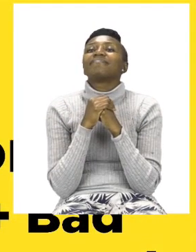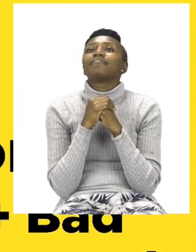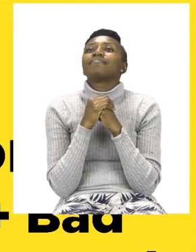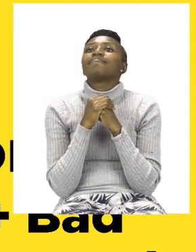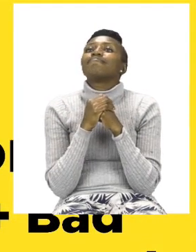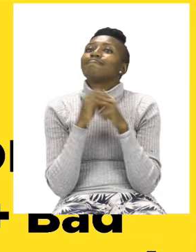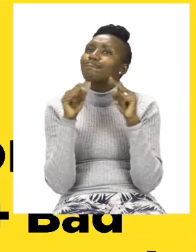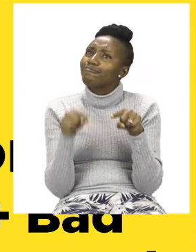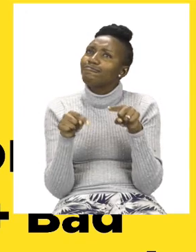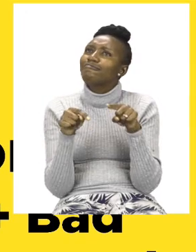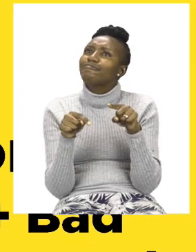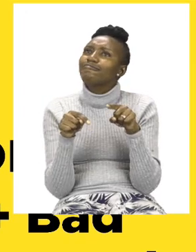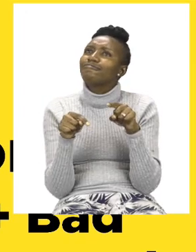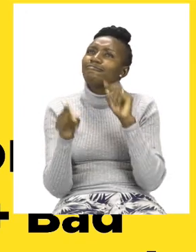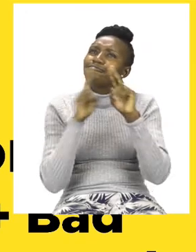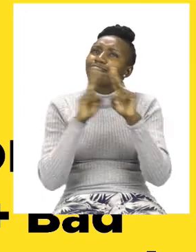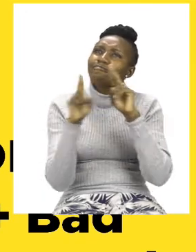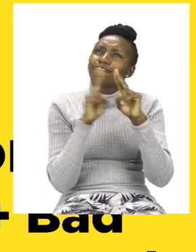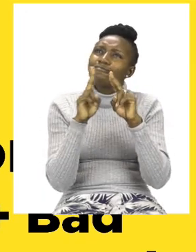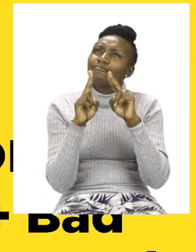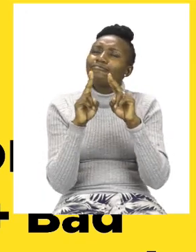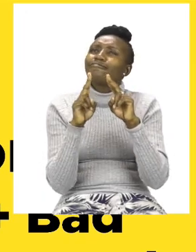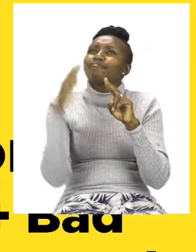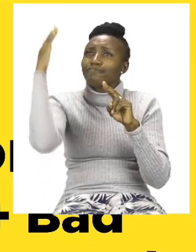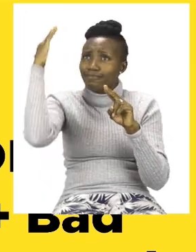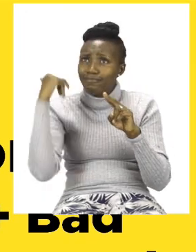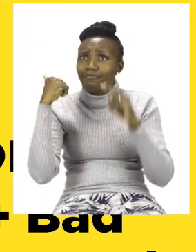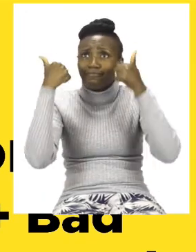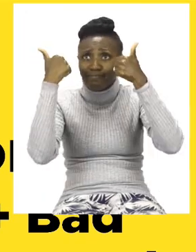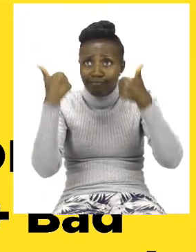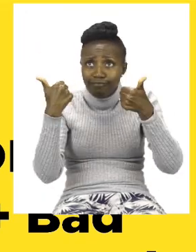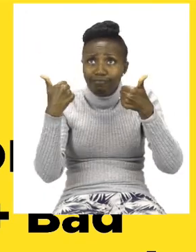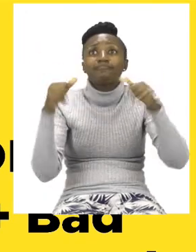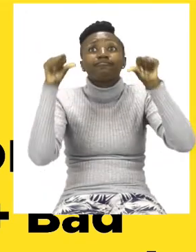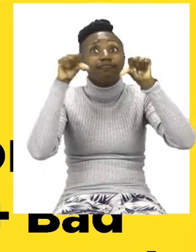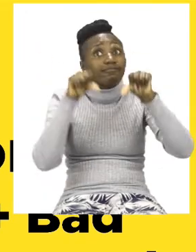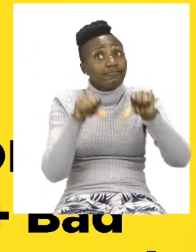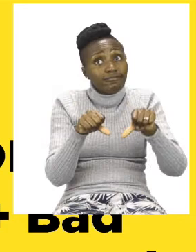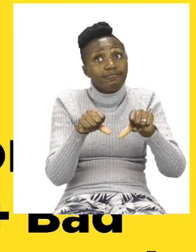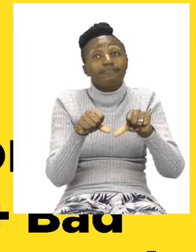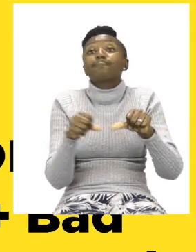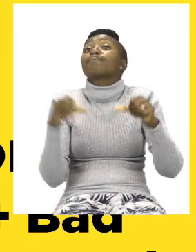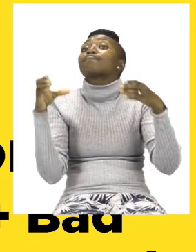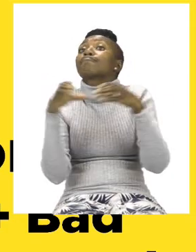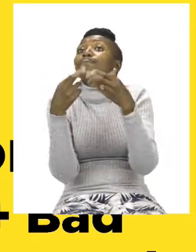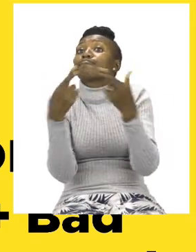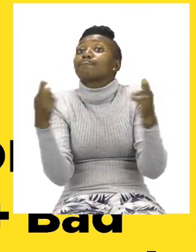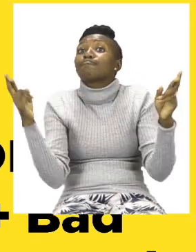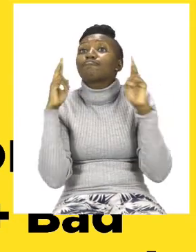today's lesson, we're going to talk about good and bad behavior and